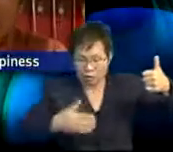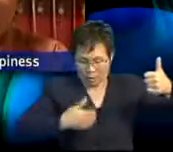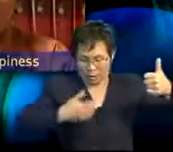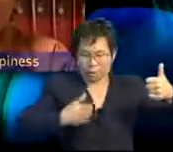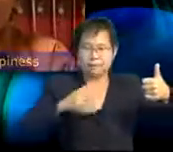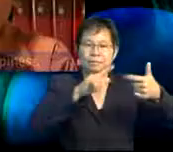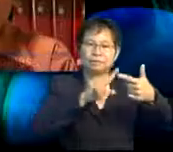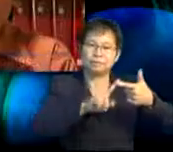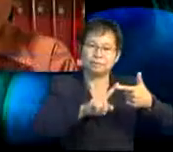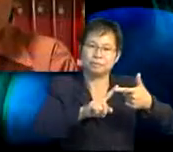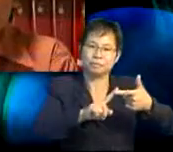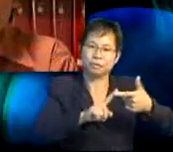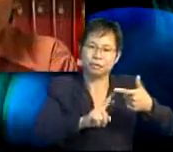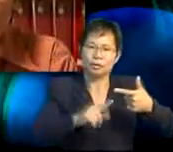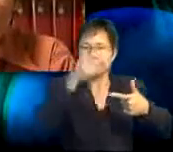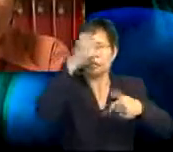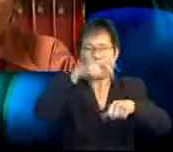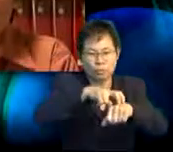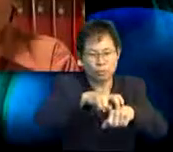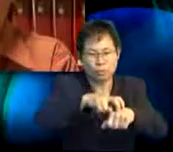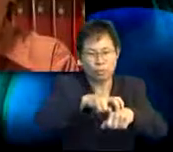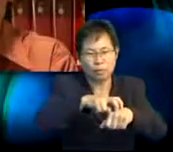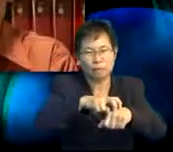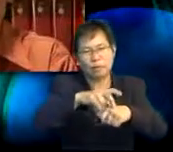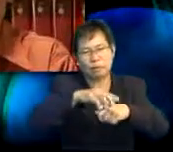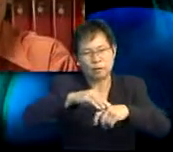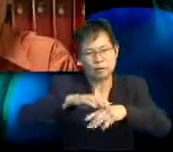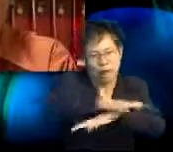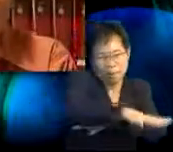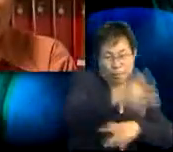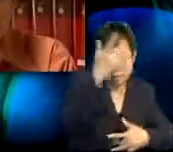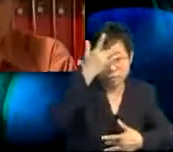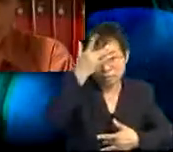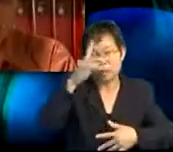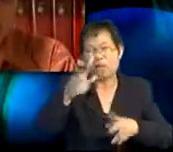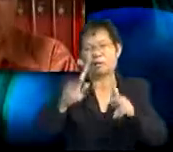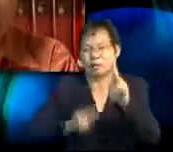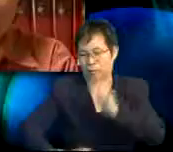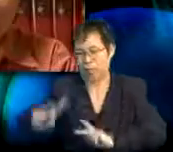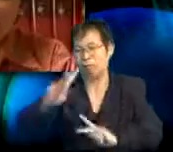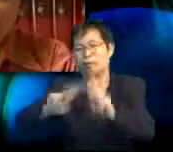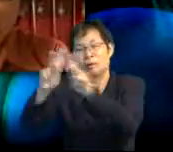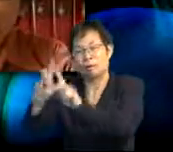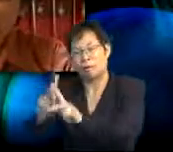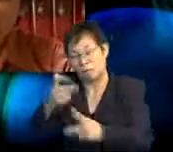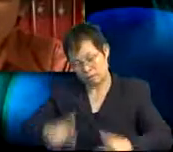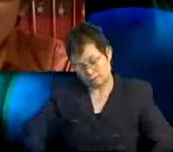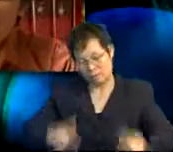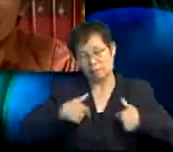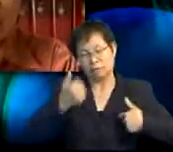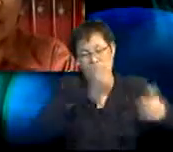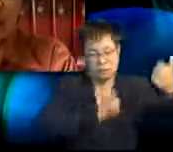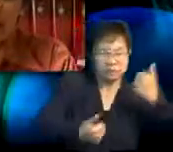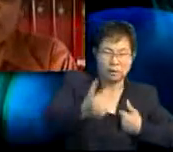happiness. Due to the potato blight, the villagers' lives are miserable. Their potato